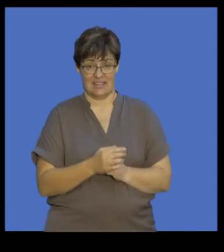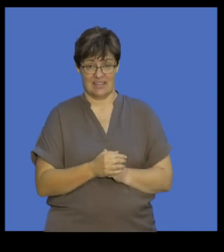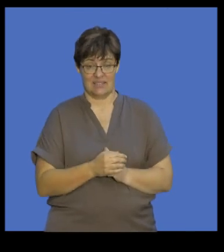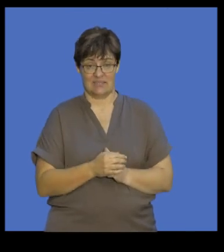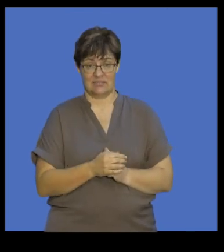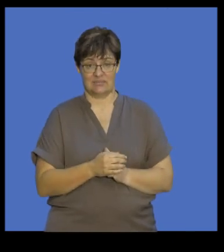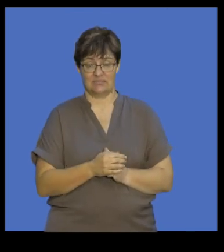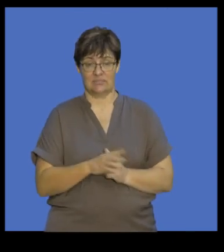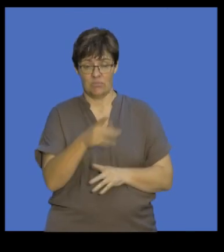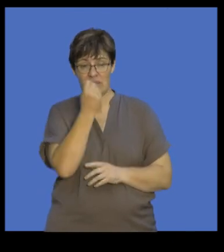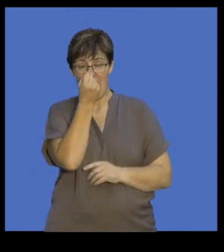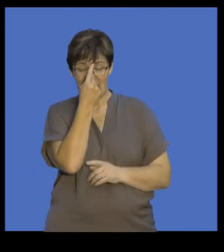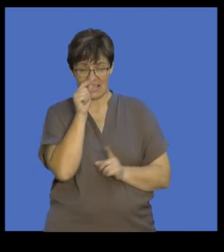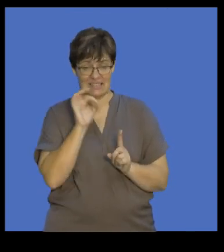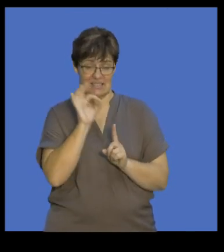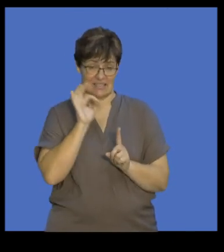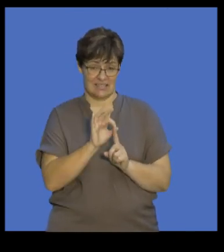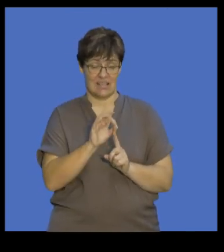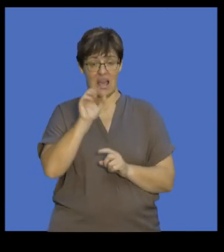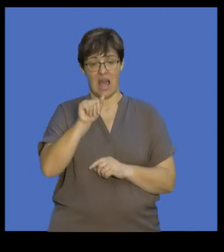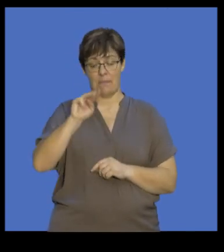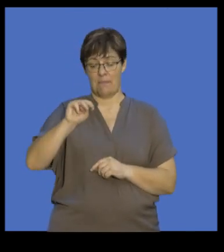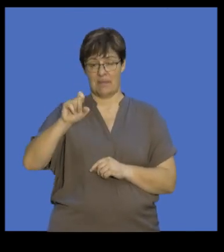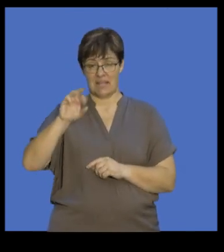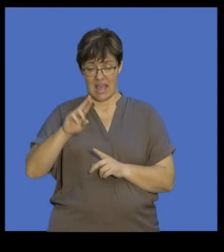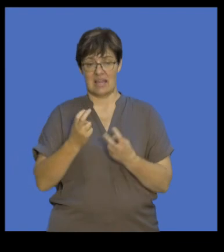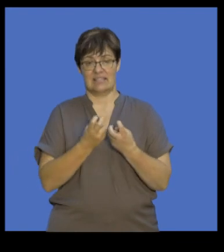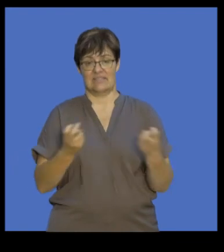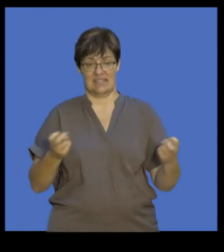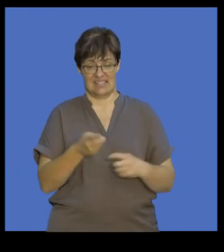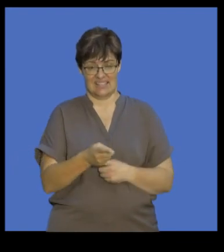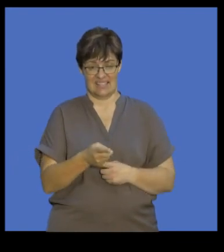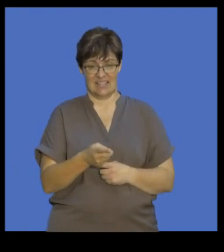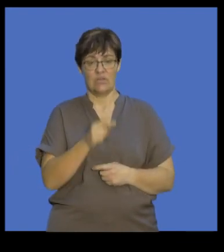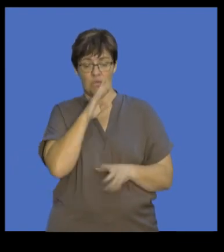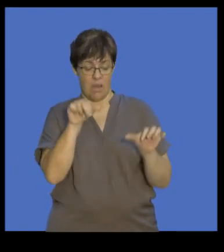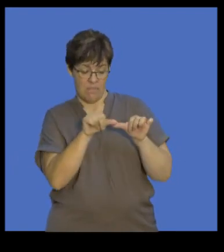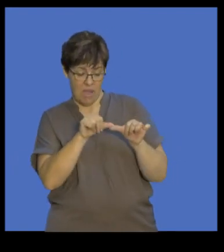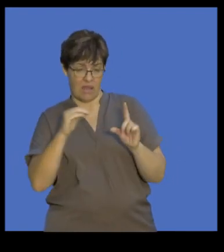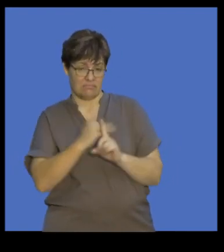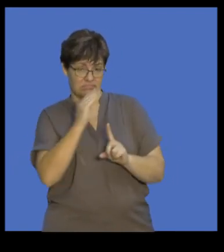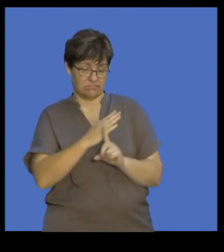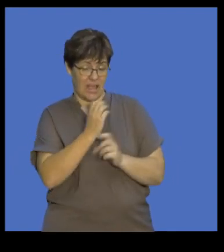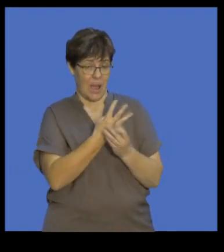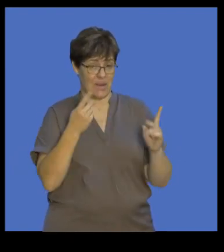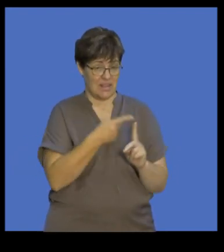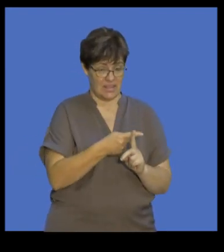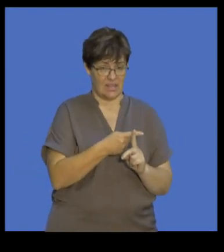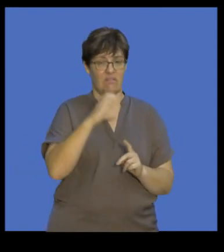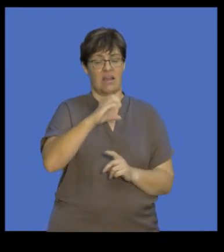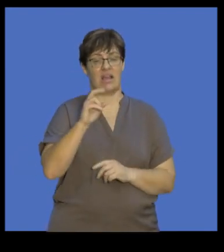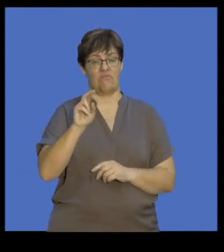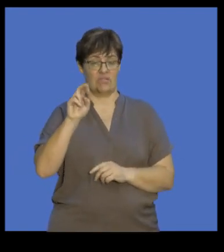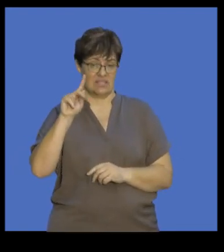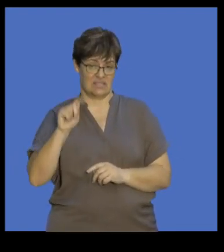all right? Let's make sure that we understand that. And then ammeter is a device that is used to measure